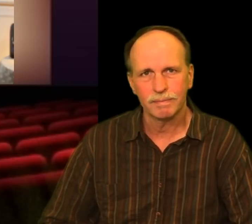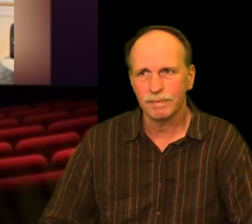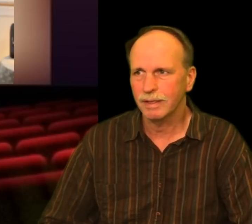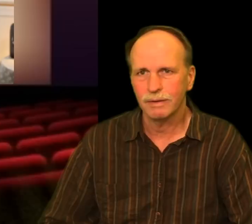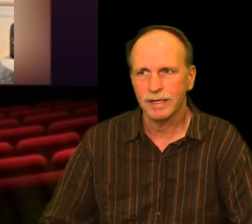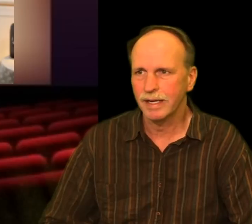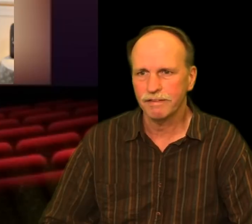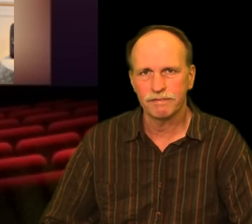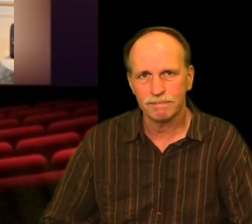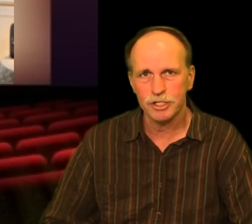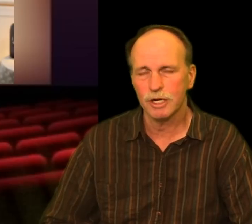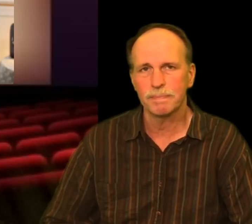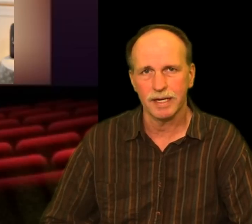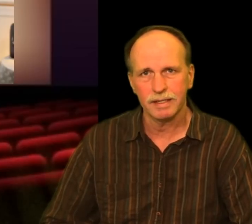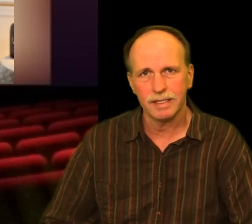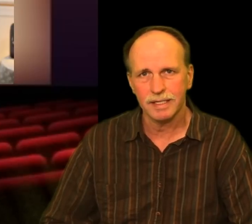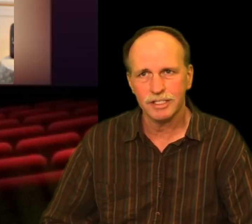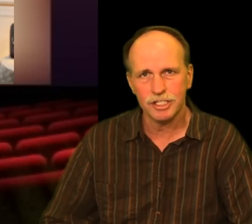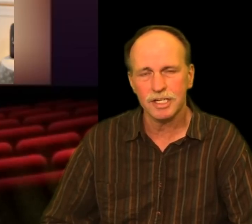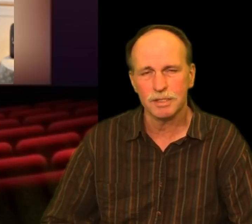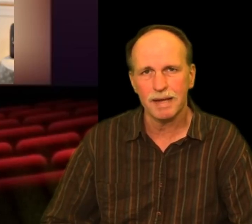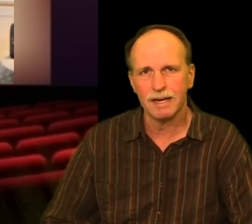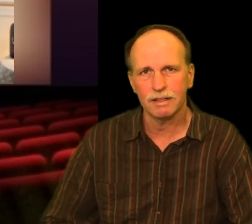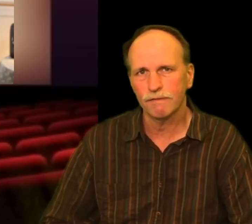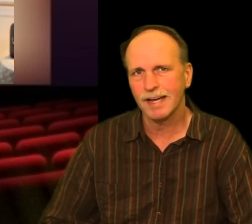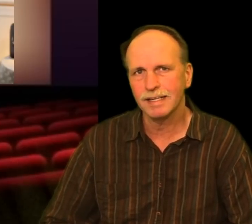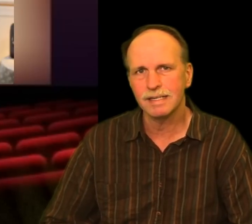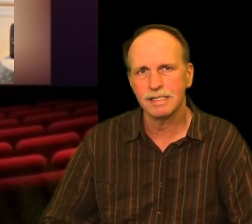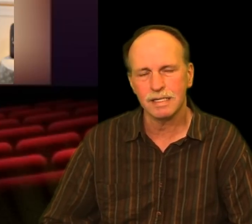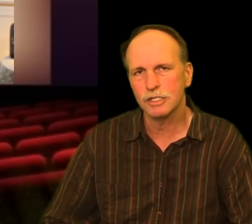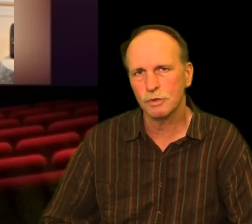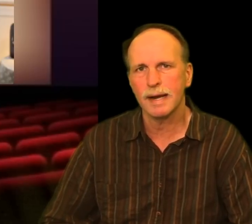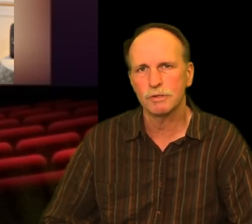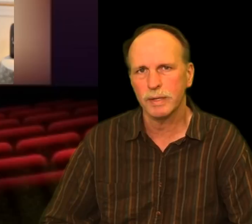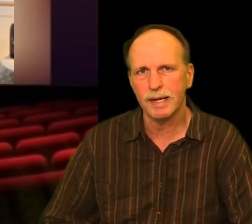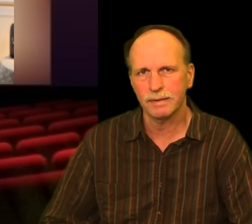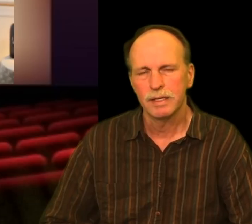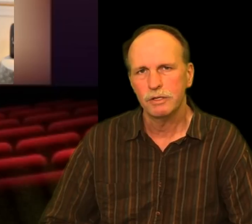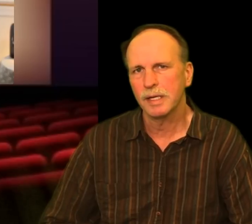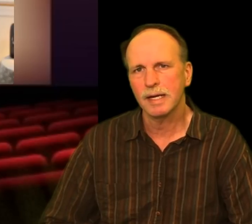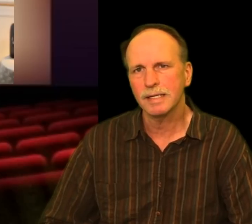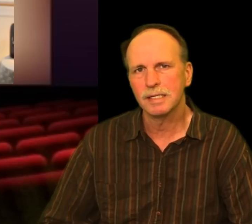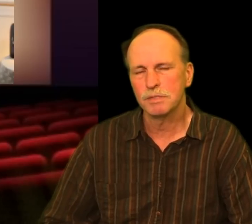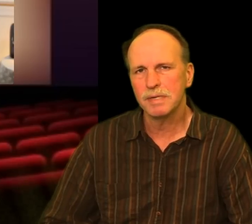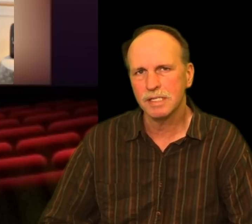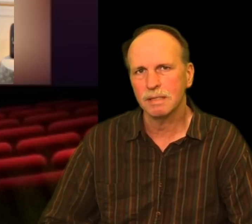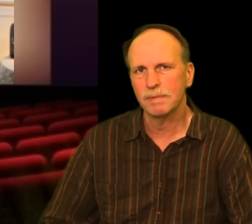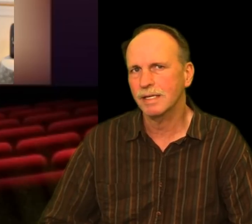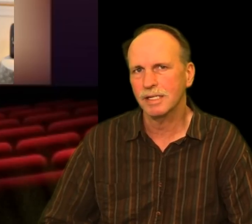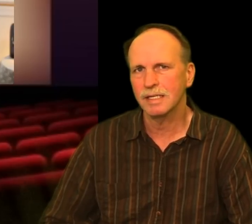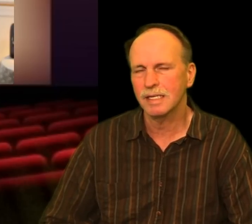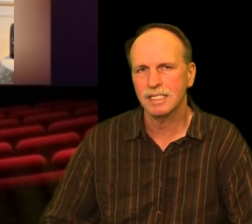or, you know, an F sharp in it. It just doesn't matter. The fact is, it describes reality. You cannot dismiss